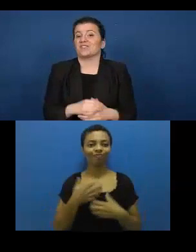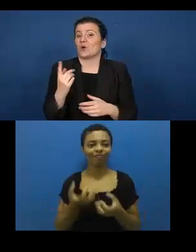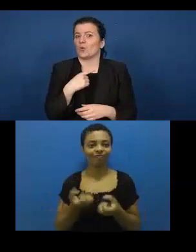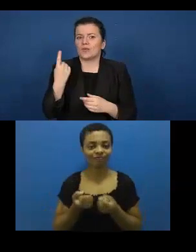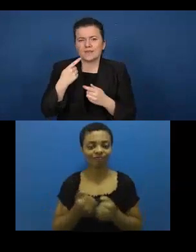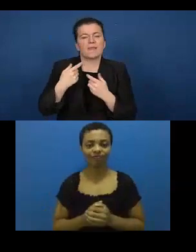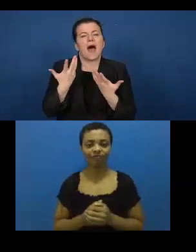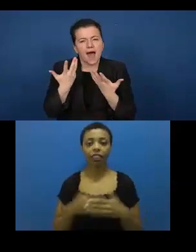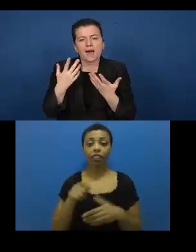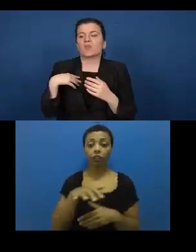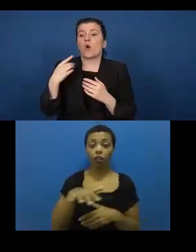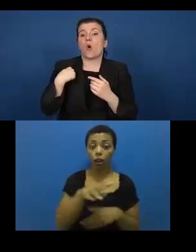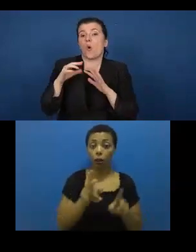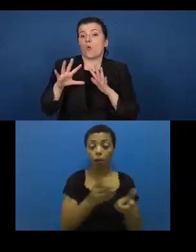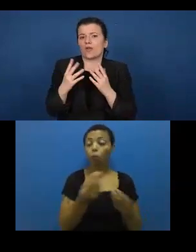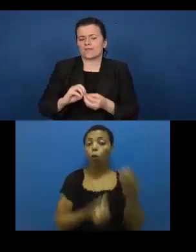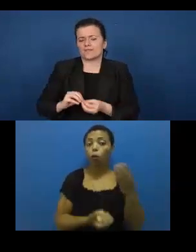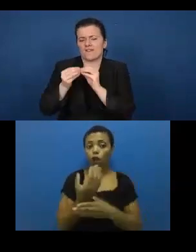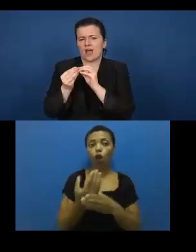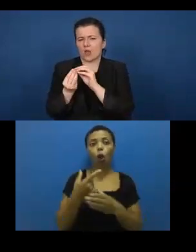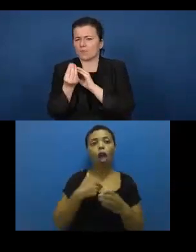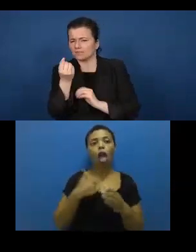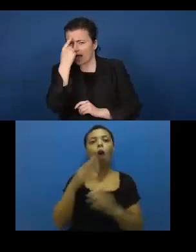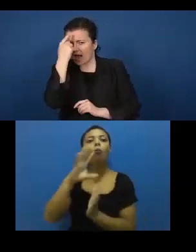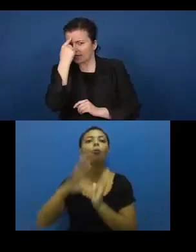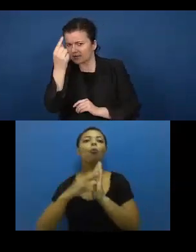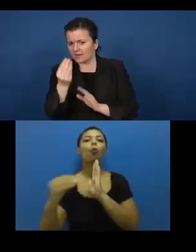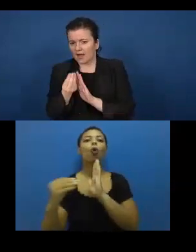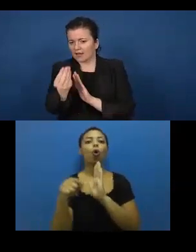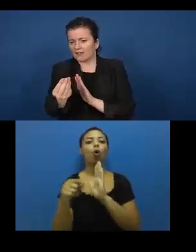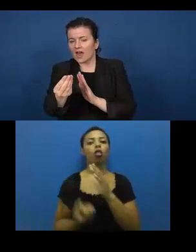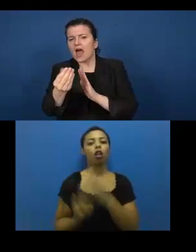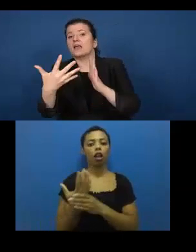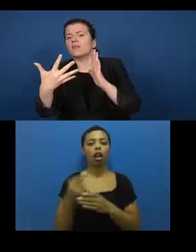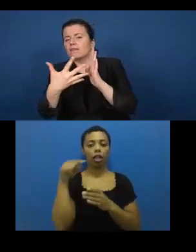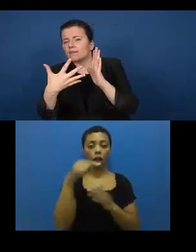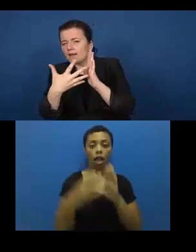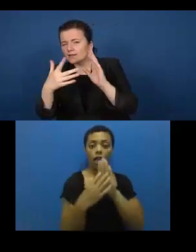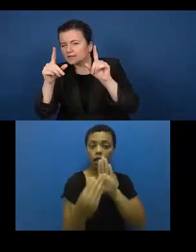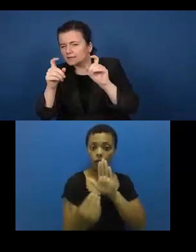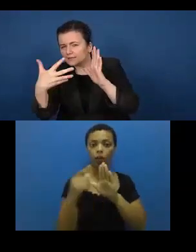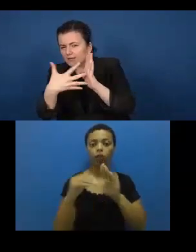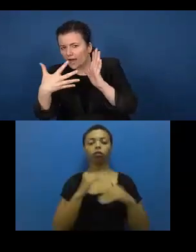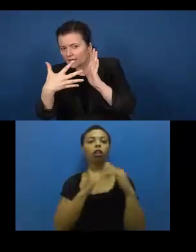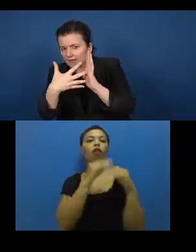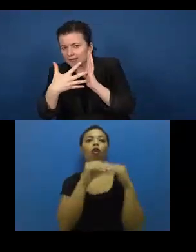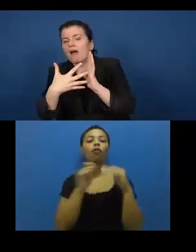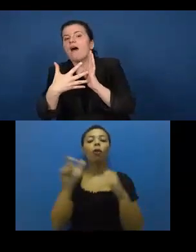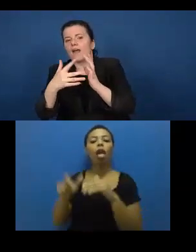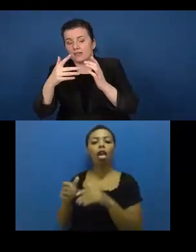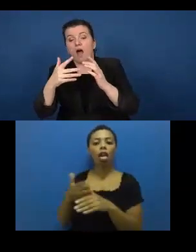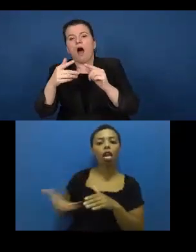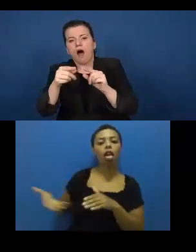on prototypes. So a prototype is developed by usually other